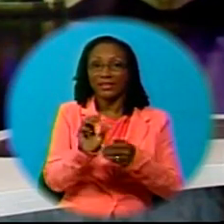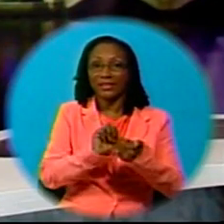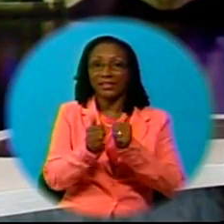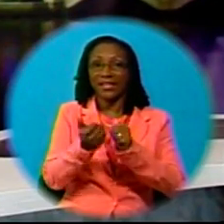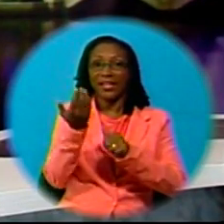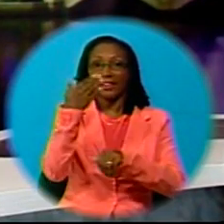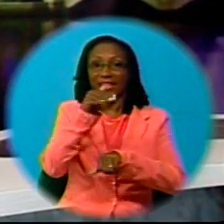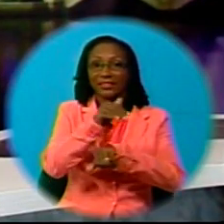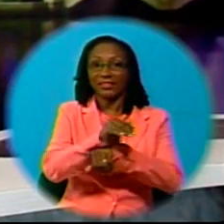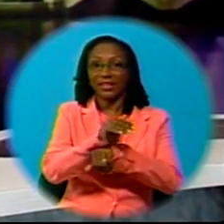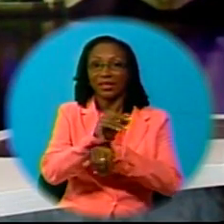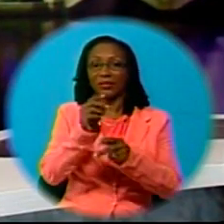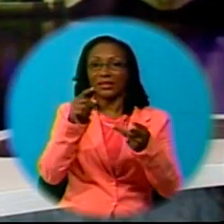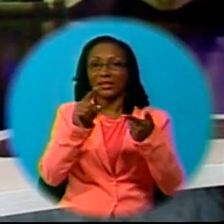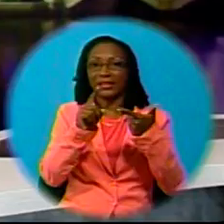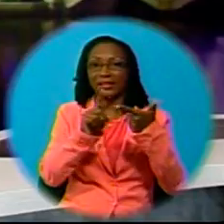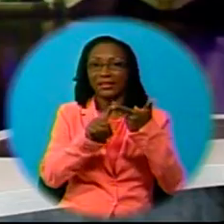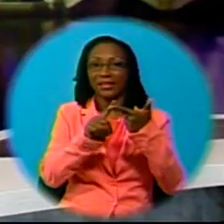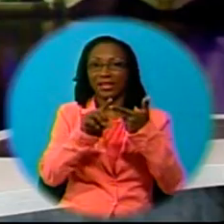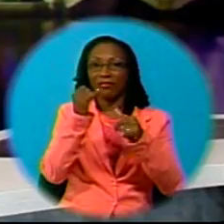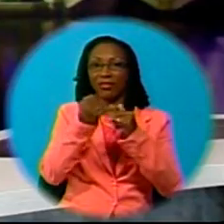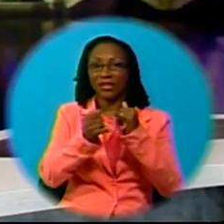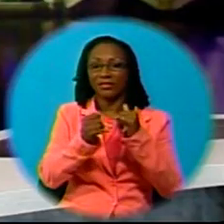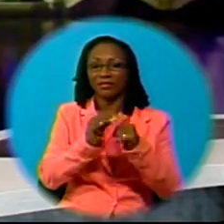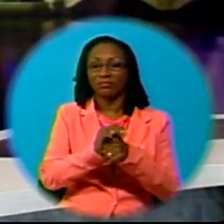the semi-finals in the various divisions.